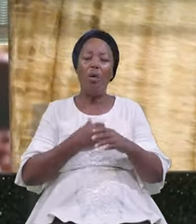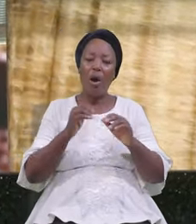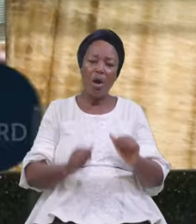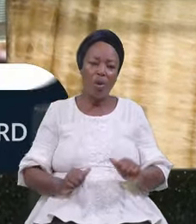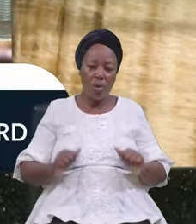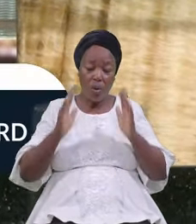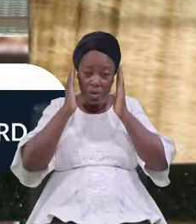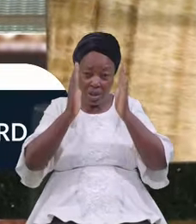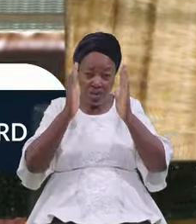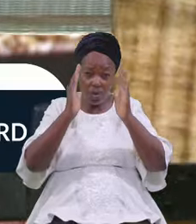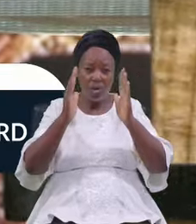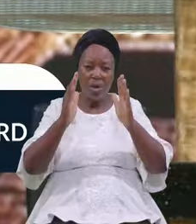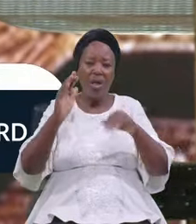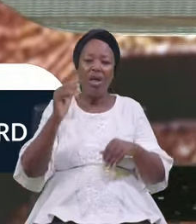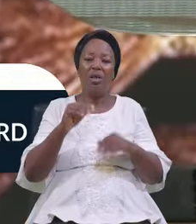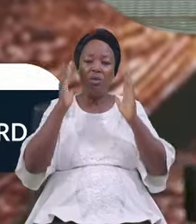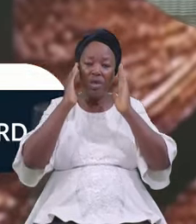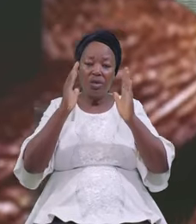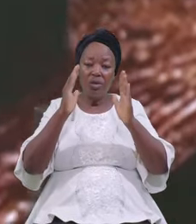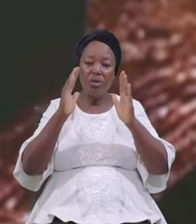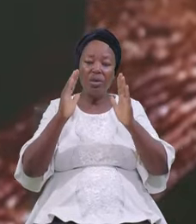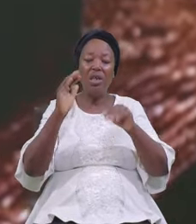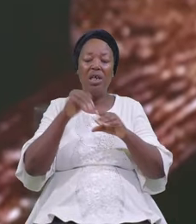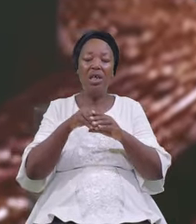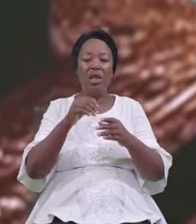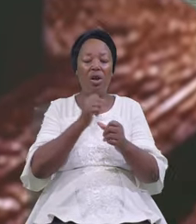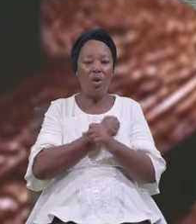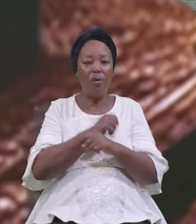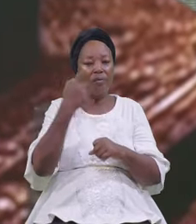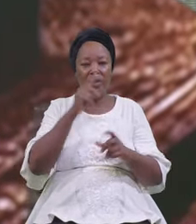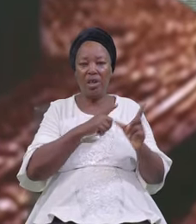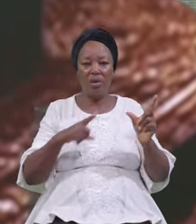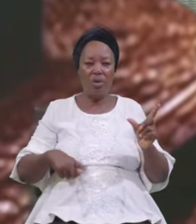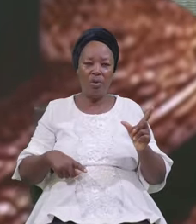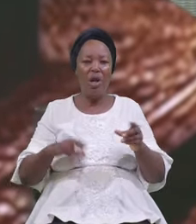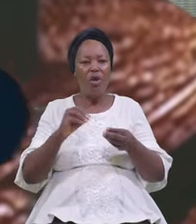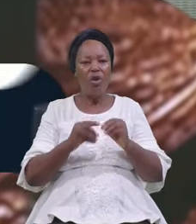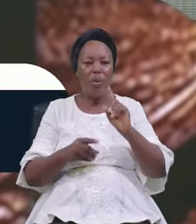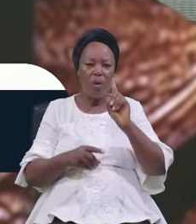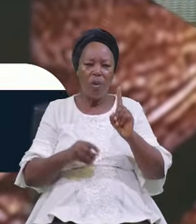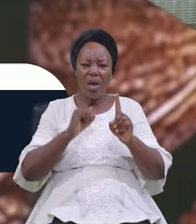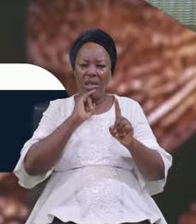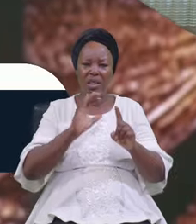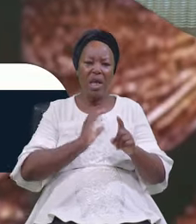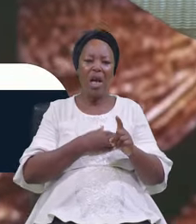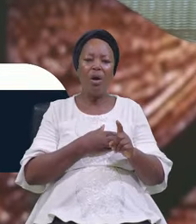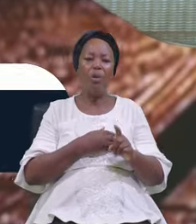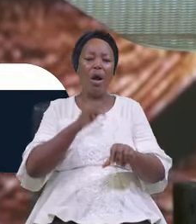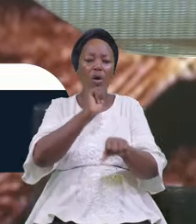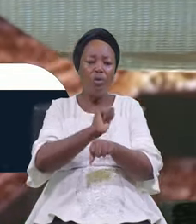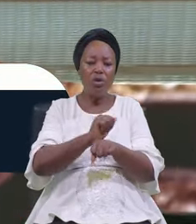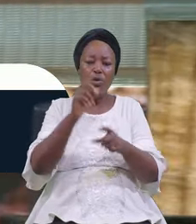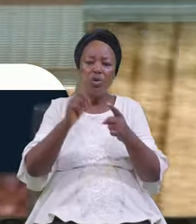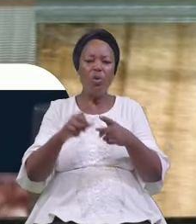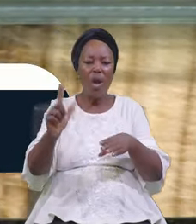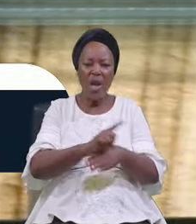in love for the Lord. Number one is our commission to labor for the Lord. Our